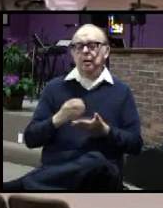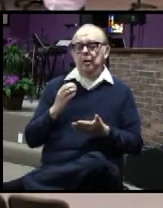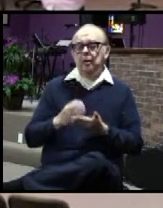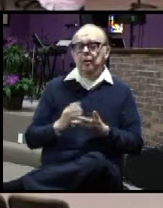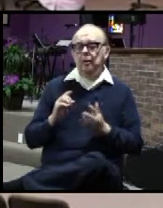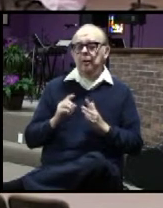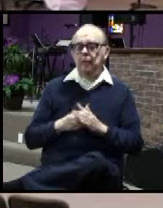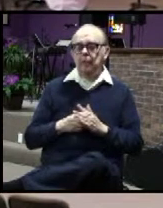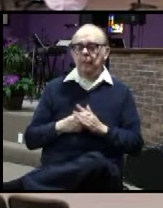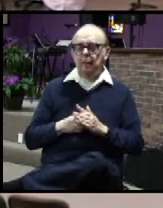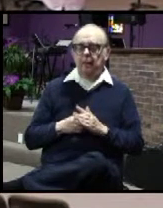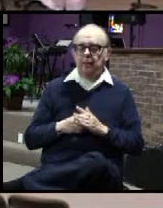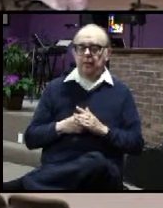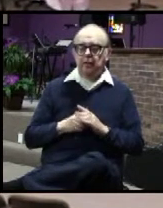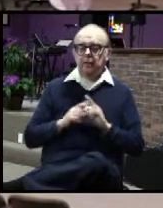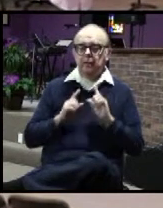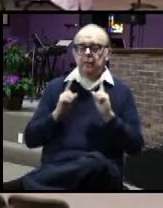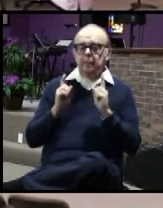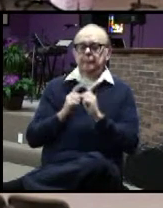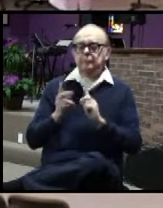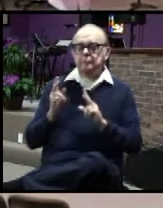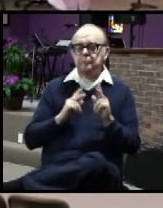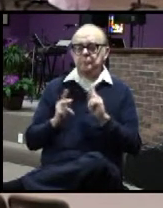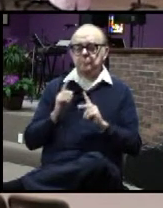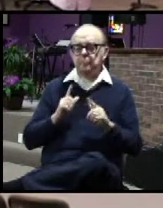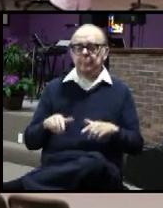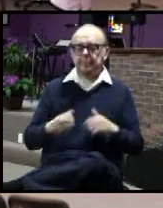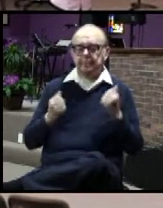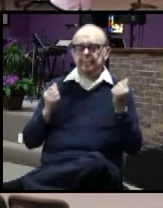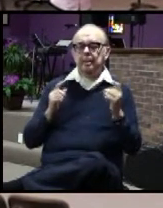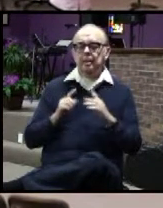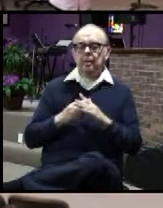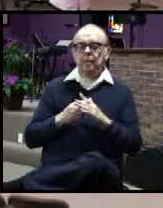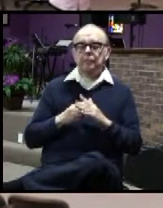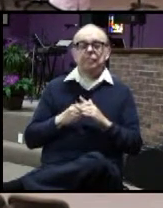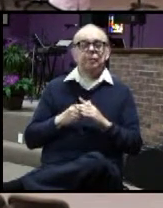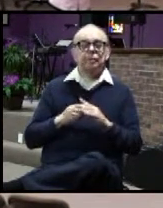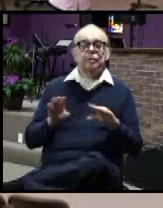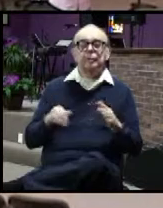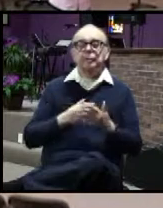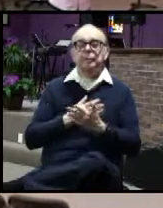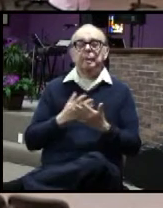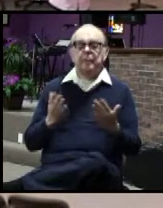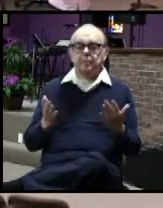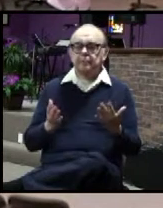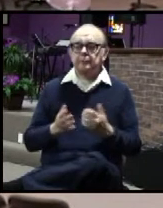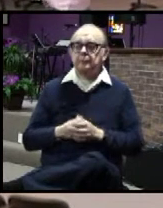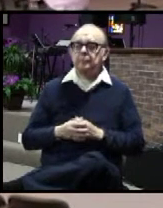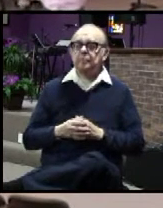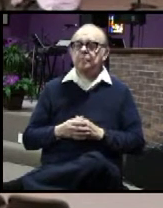to meet these people, then our life begins to start taking on some things.